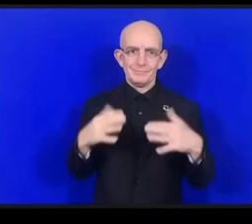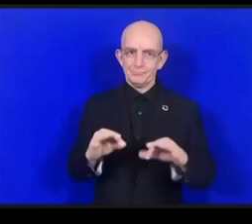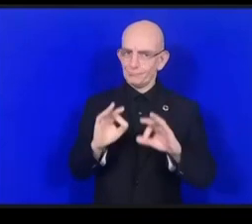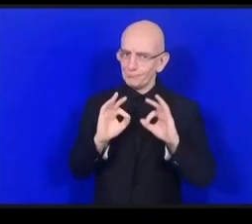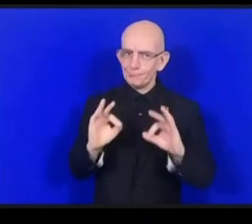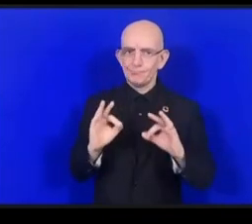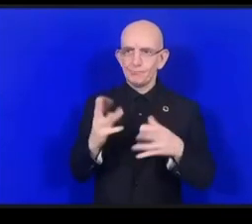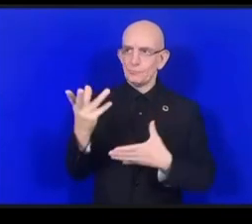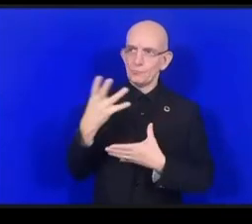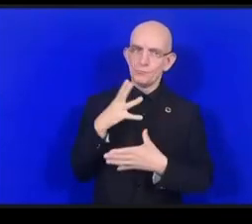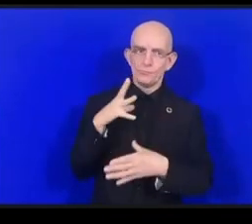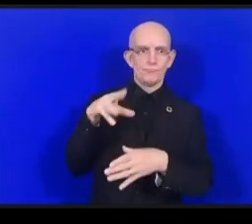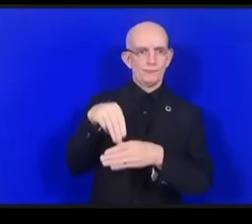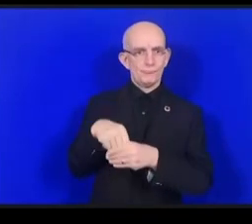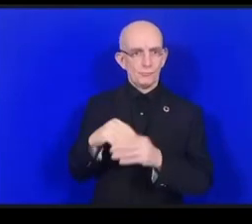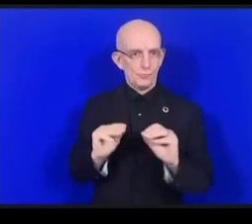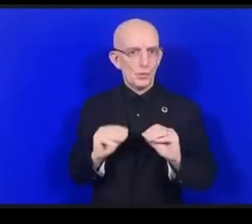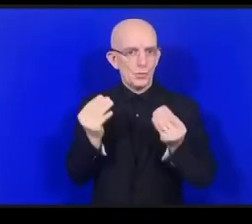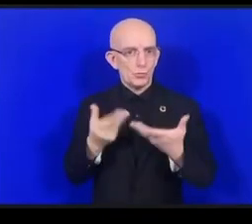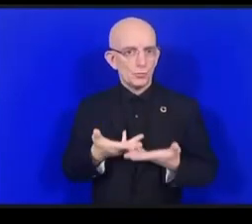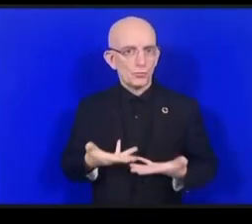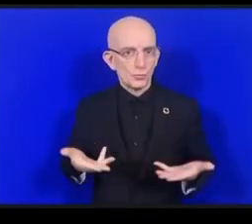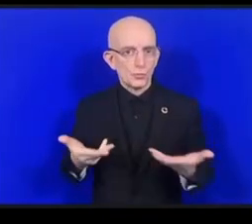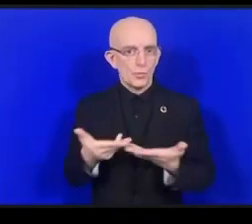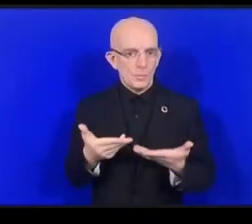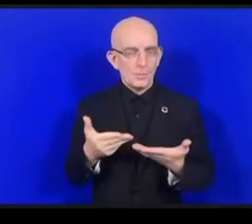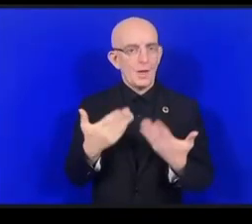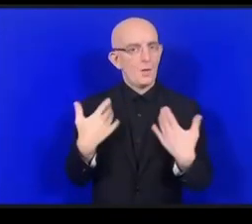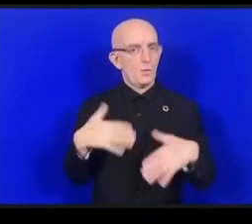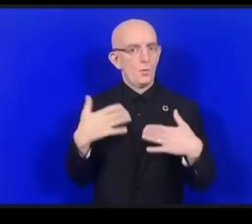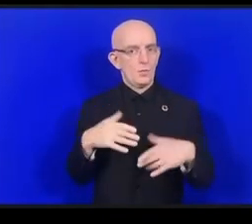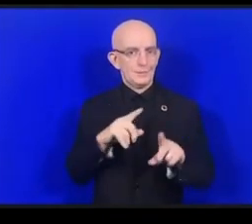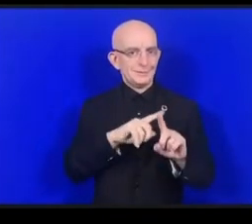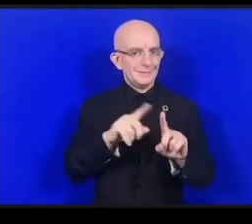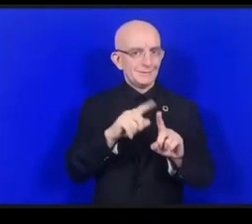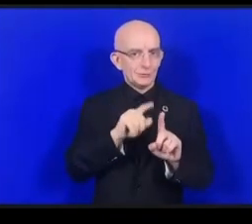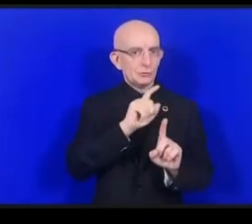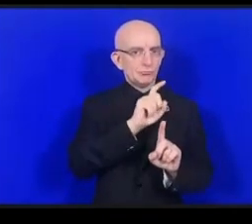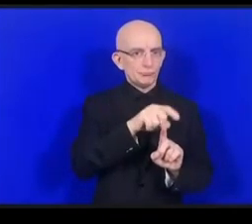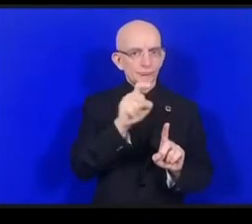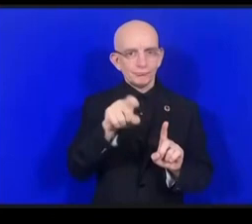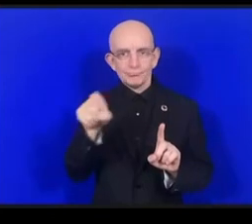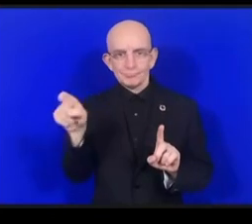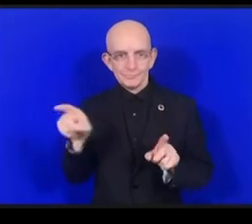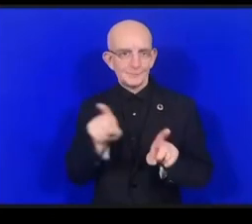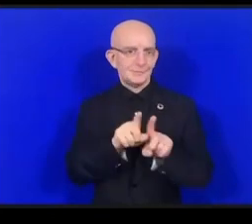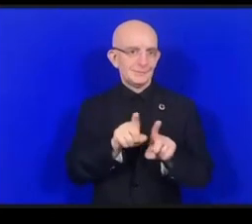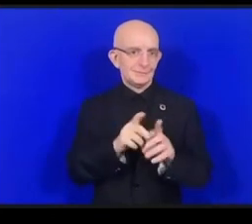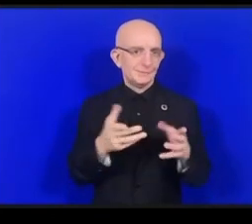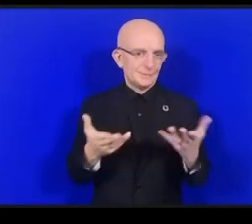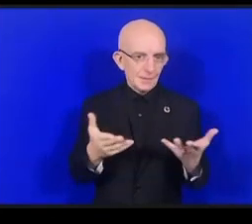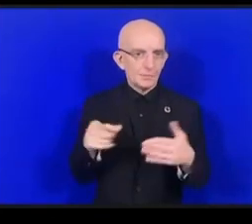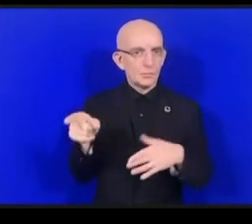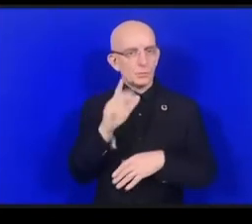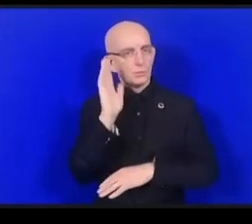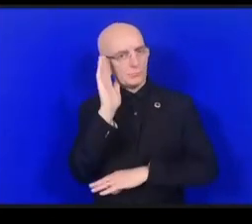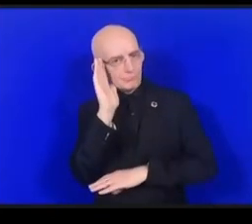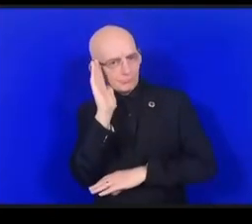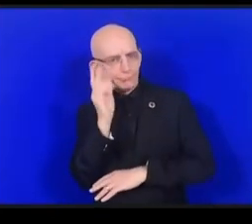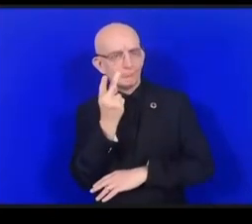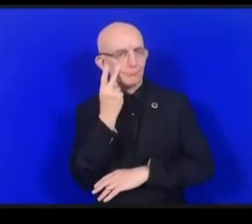that, to hear the young people what they are challenging over in the internet, as well